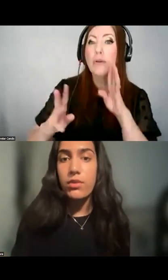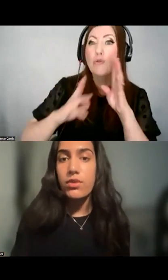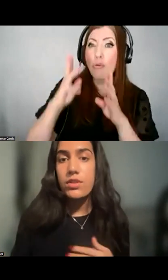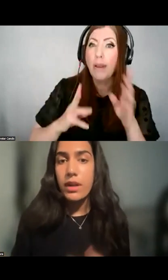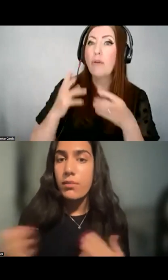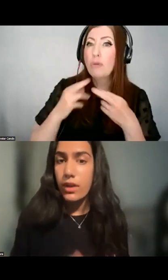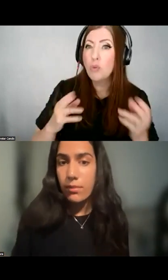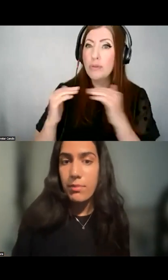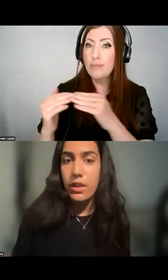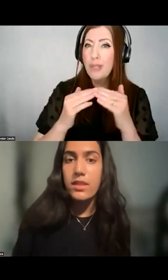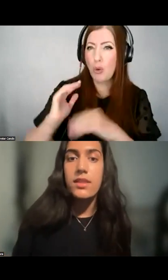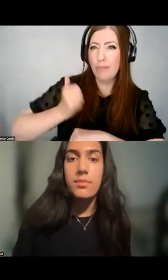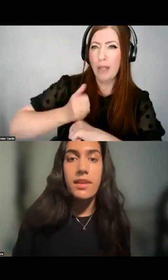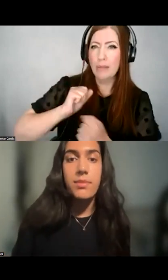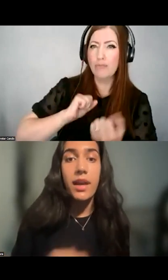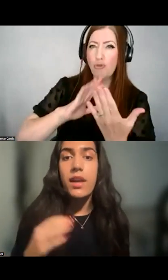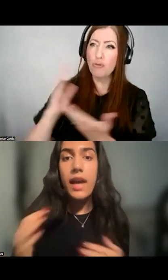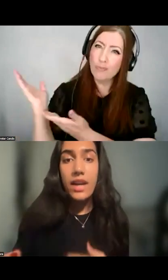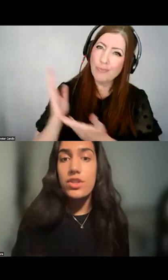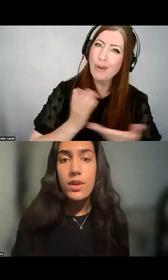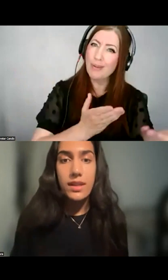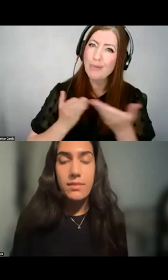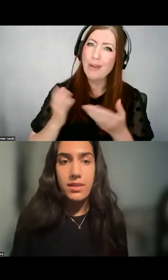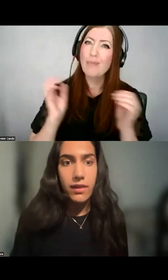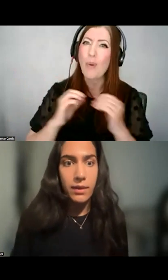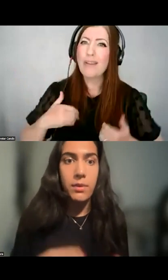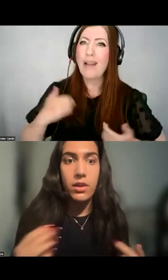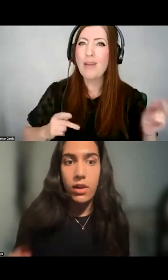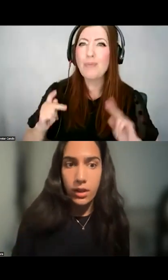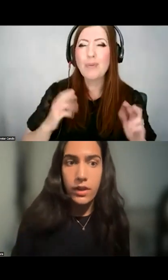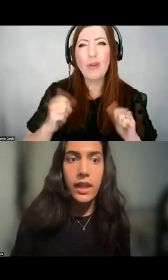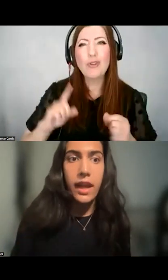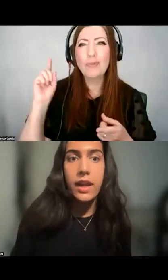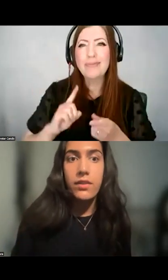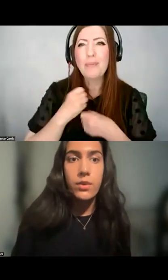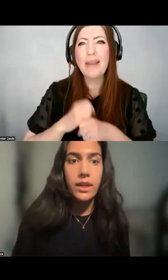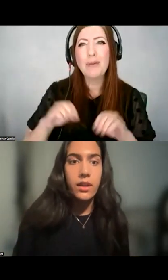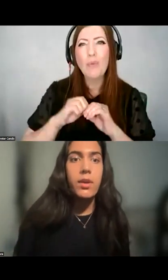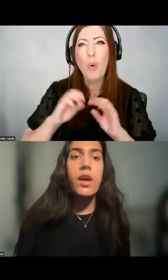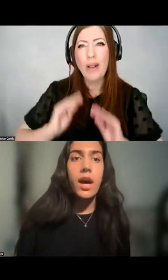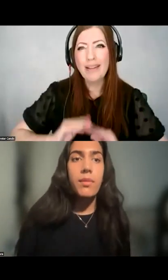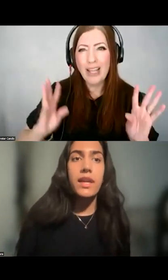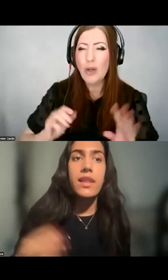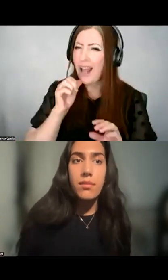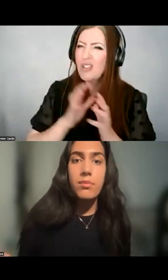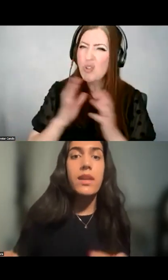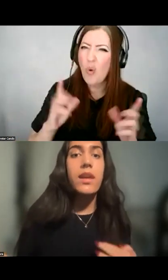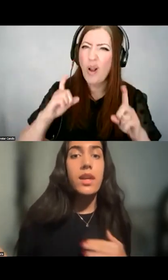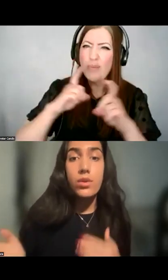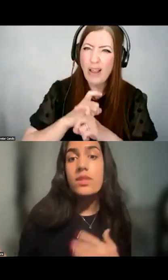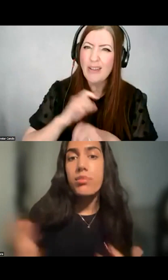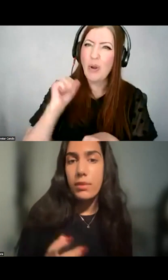peer-based approach to bring more young people into this space by actually doing that demystifying. We work a lot on creating that kind of curriculum that can then